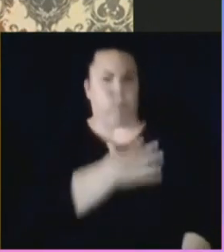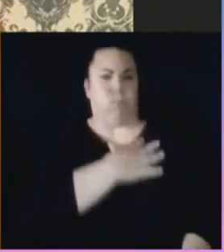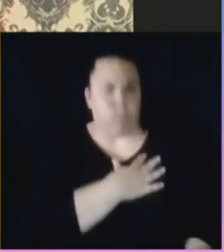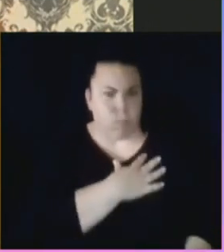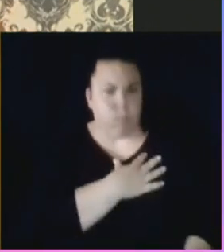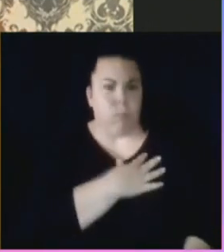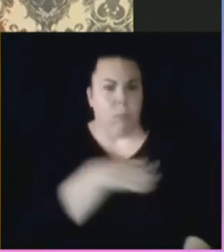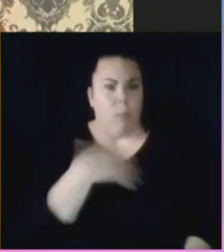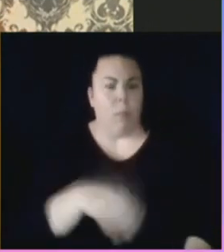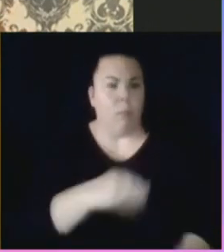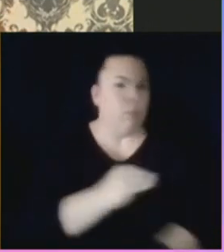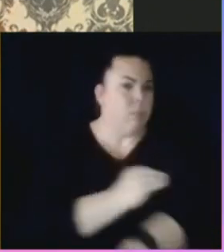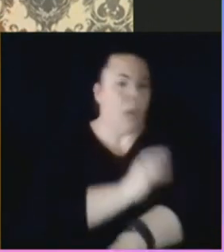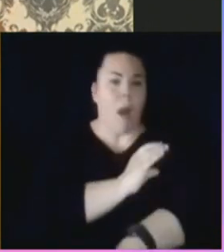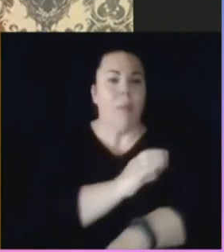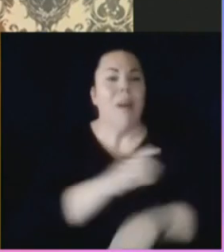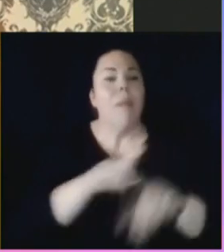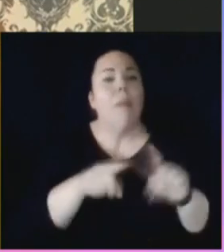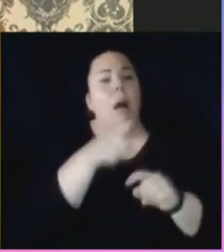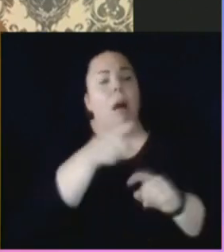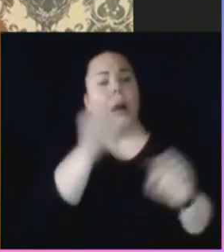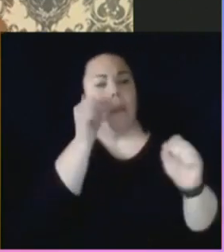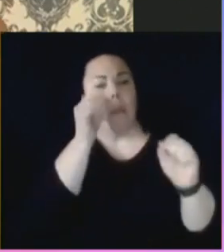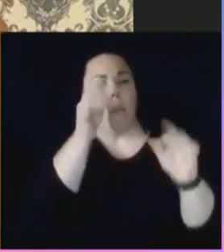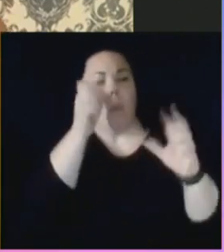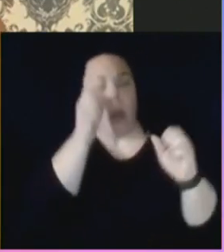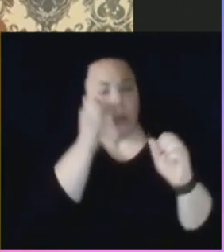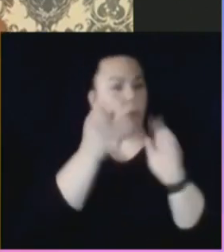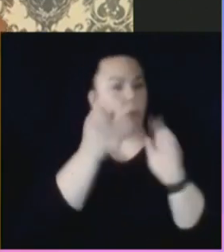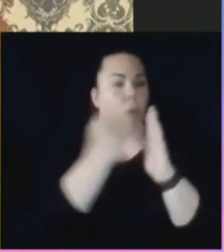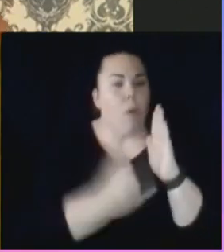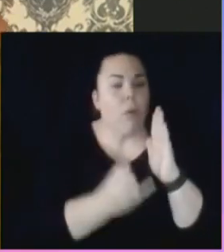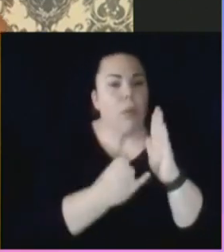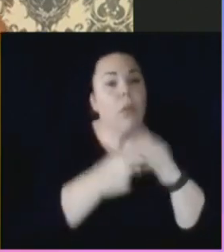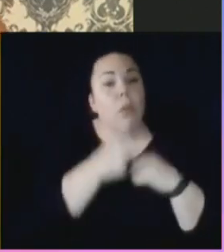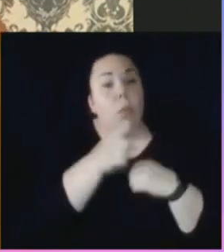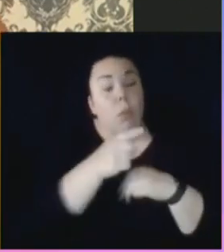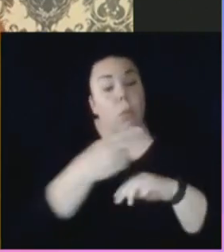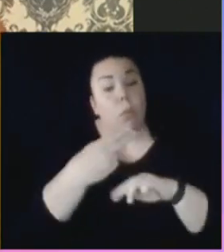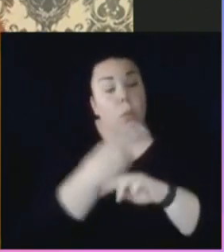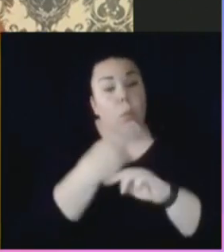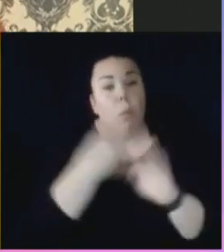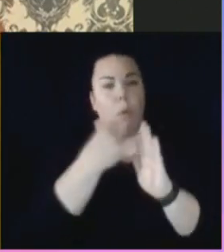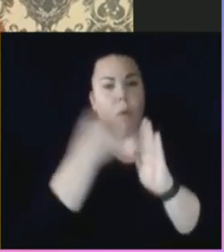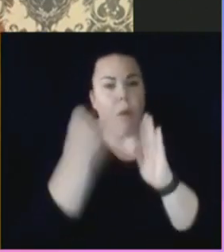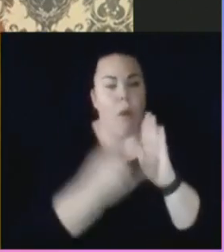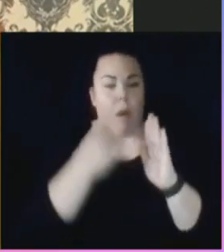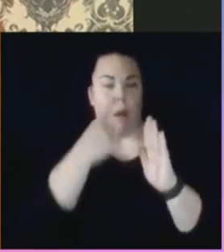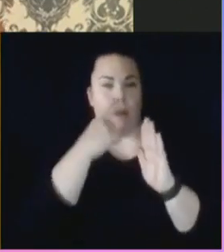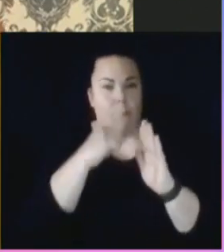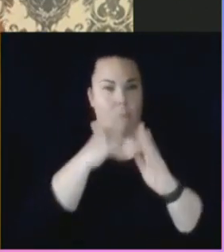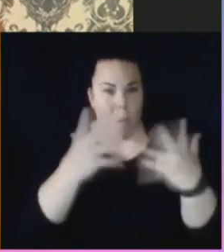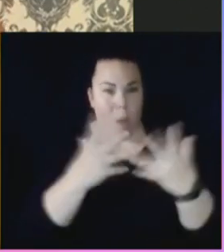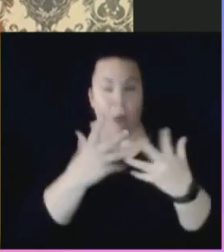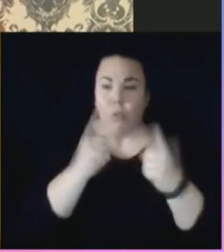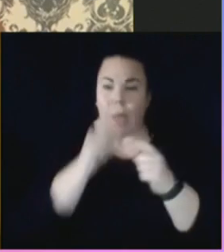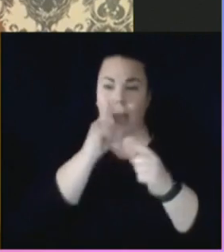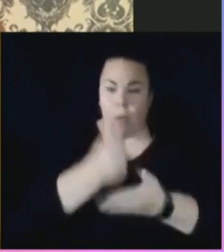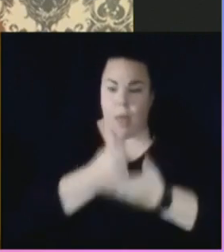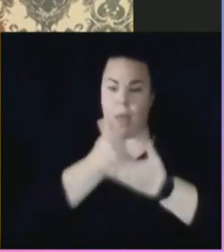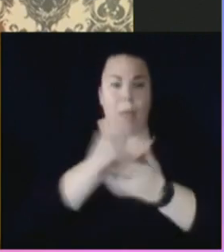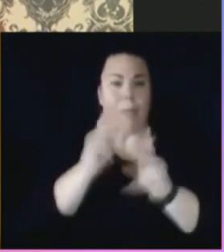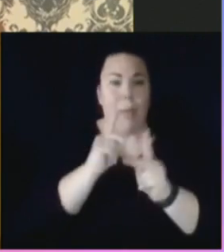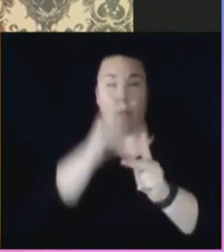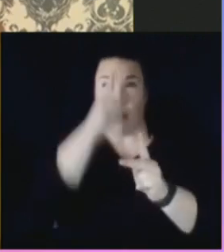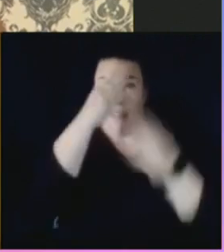an amazing artist in so many different media and you use art to try to expand people's minds. So can you talk about this,